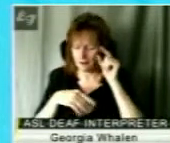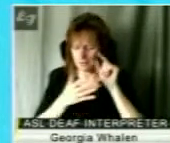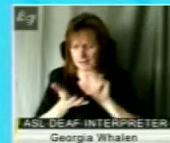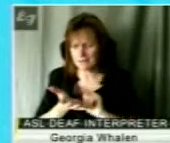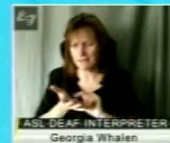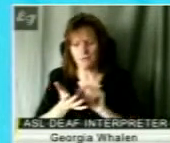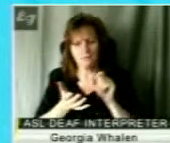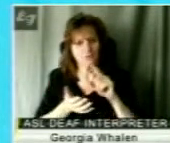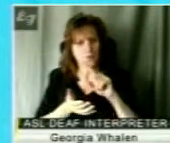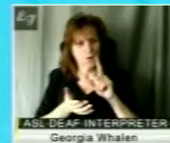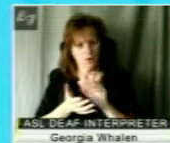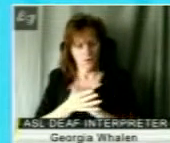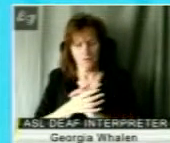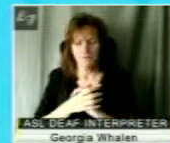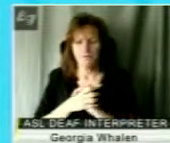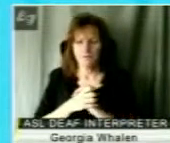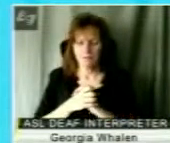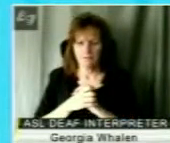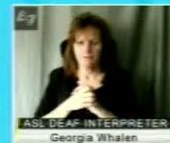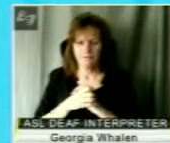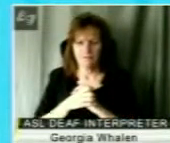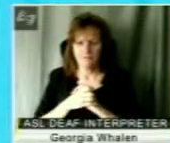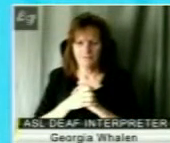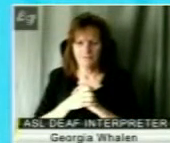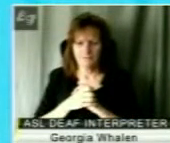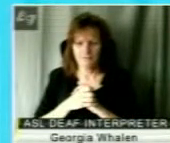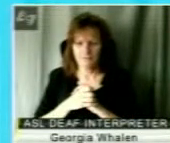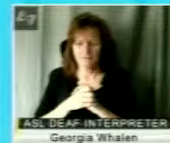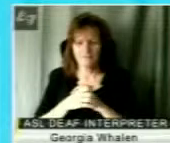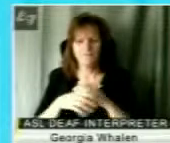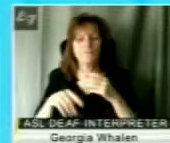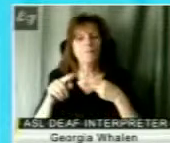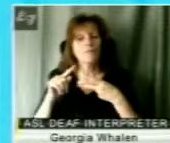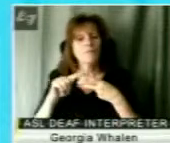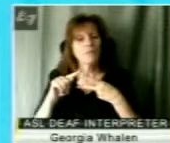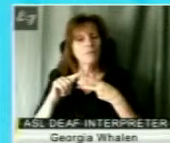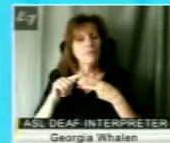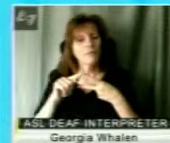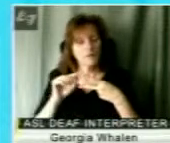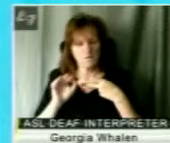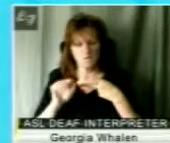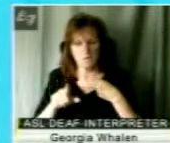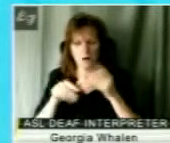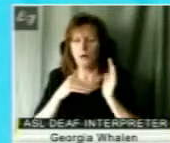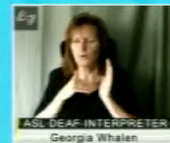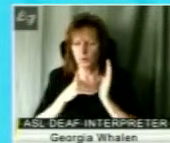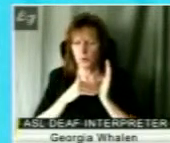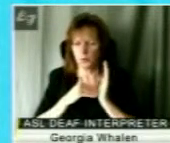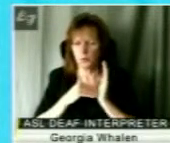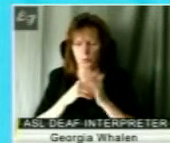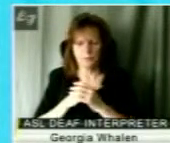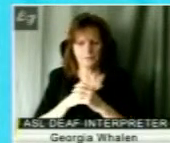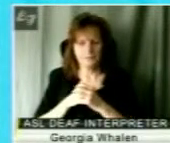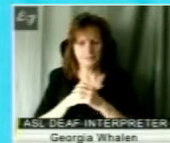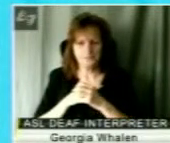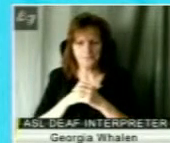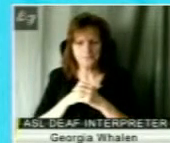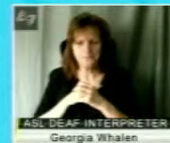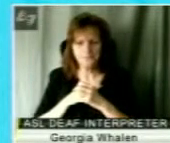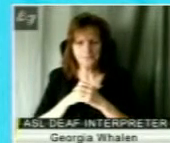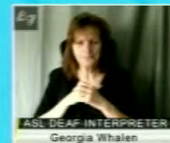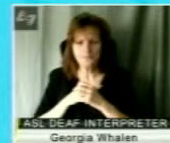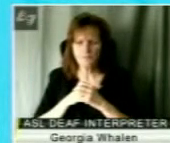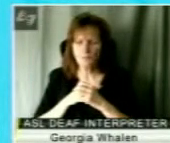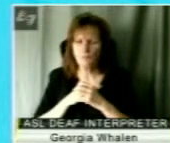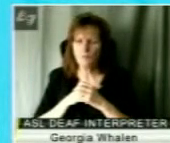ahead. Hi, thanks so much for taking my question today. Dr. Richardson, my question is going back to the